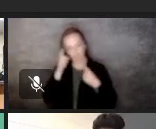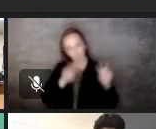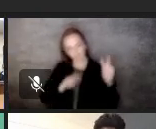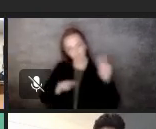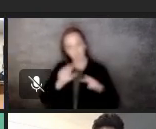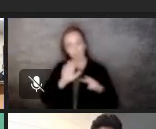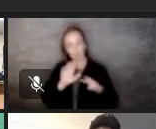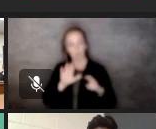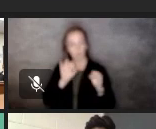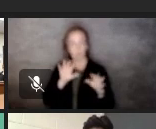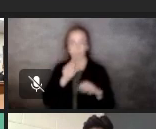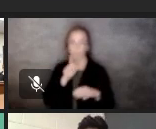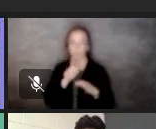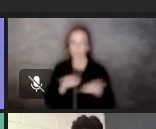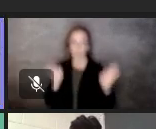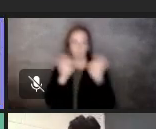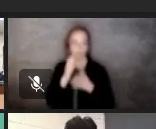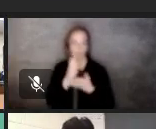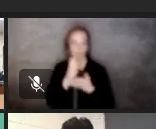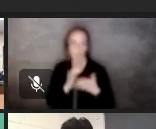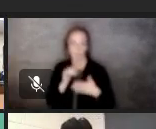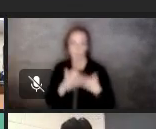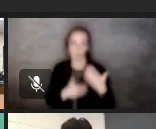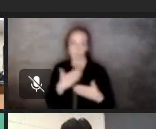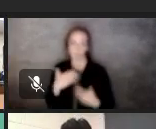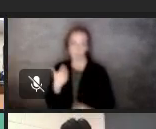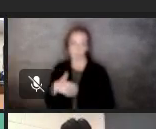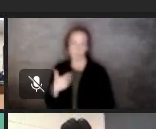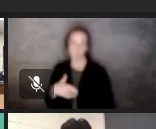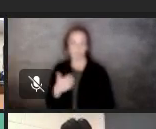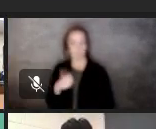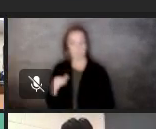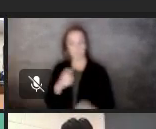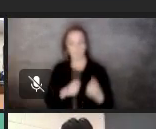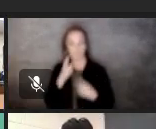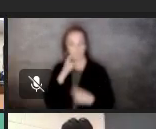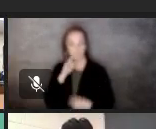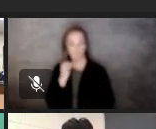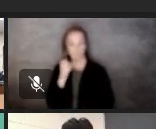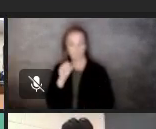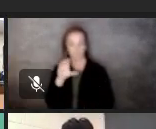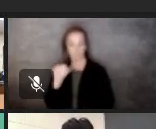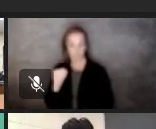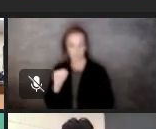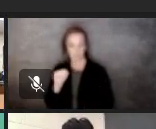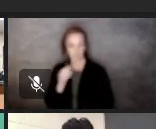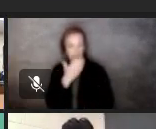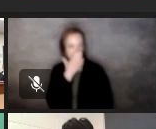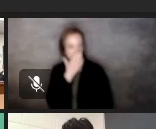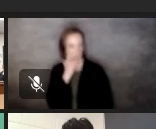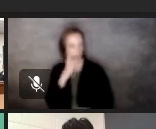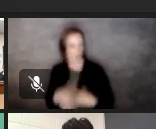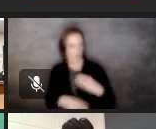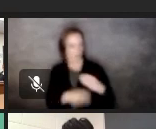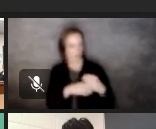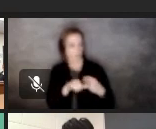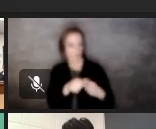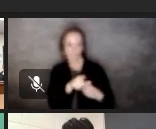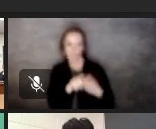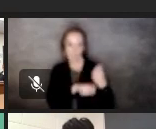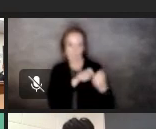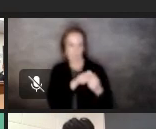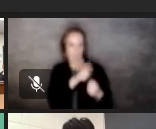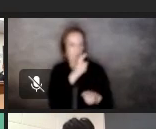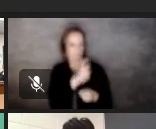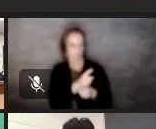super important part of that process. So any questions Absolutely. for Jessica? Thank you for giving that plug, because you're exactly right. This is